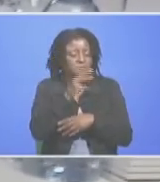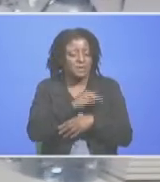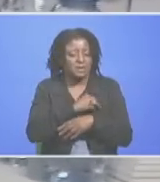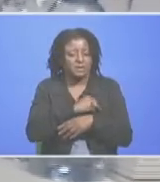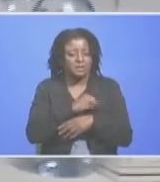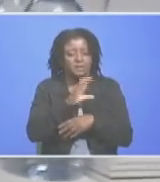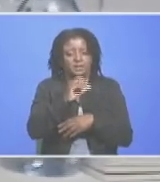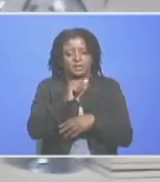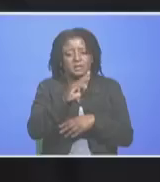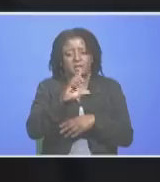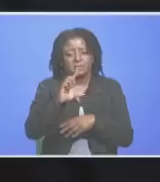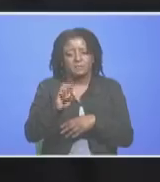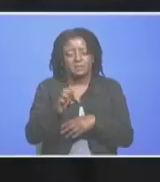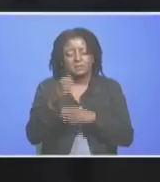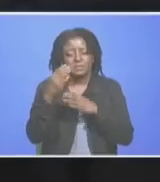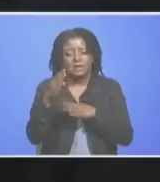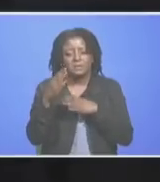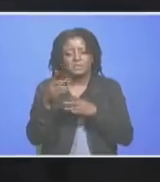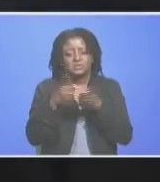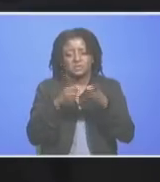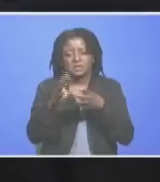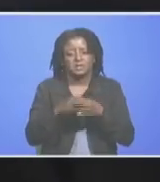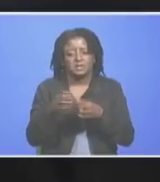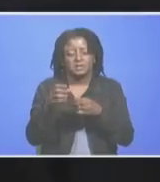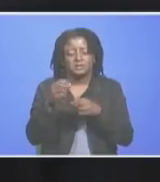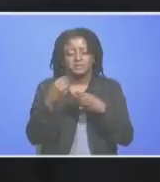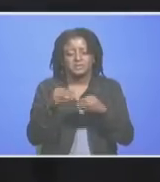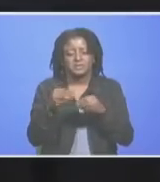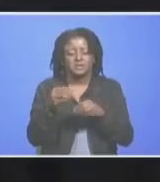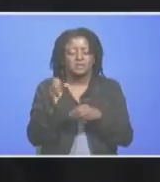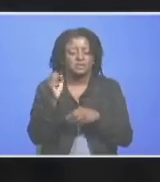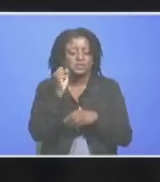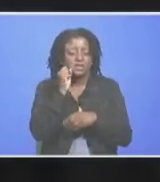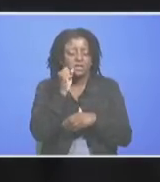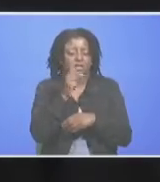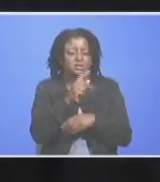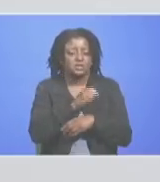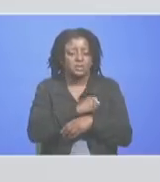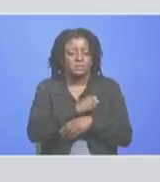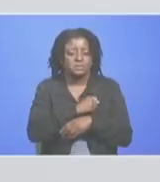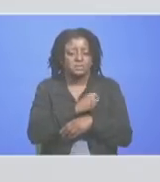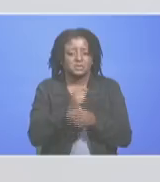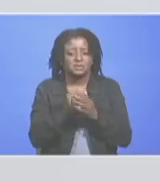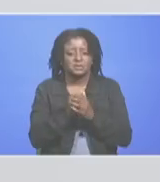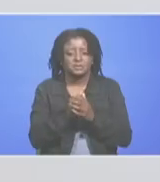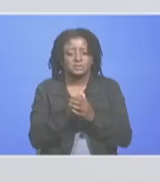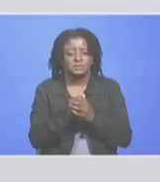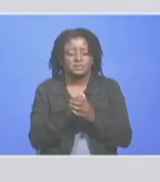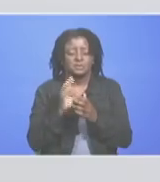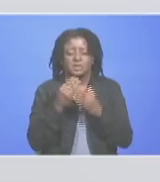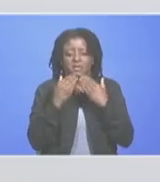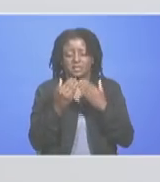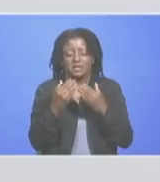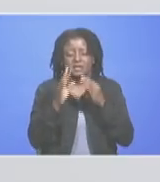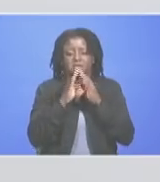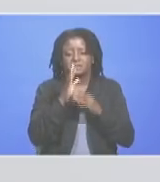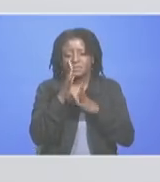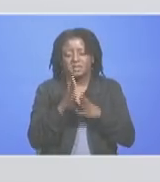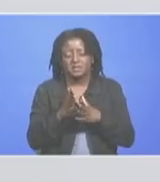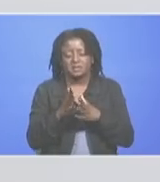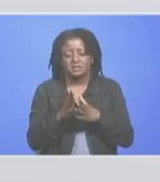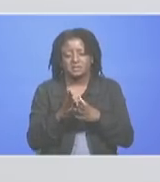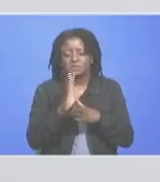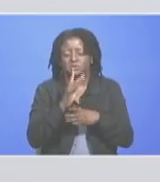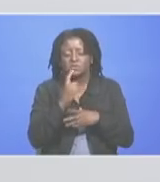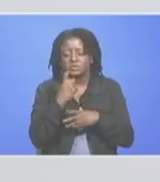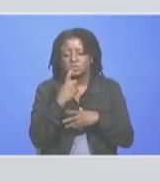Director of Sales, Sharnette Thompson. They said the event is timely. Some of the speakers include Cala Weather, who will talk to us about